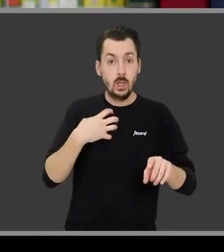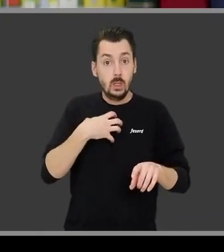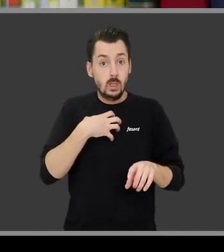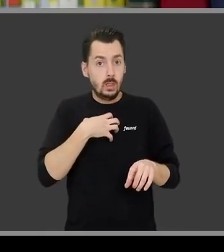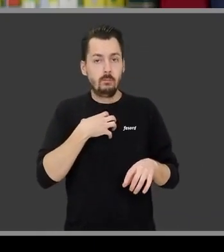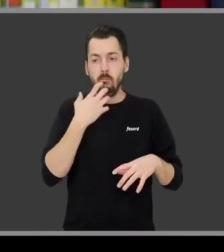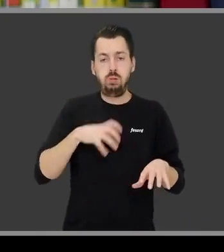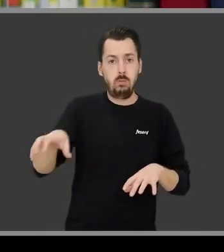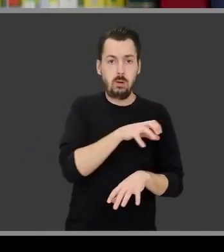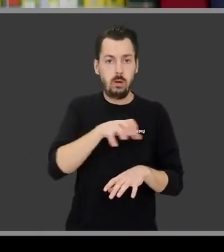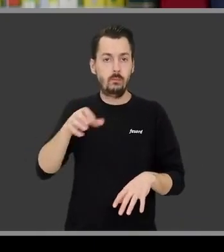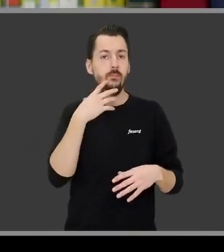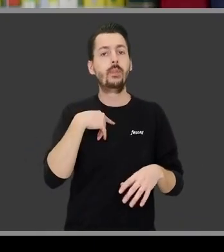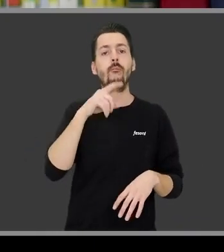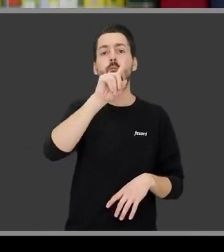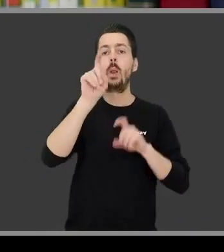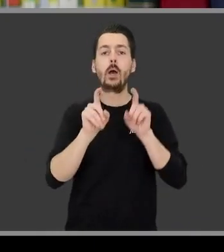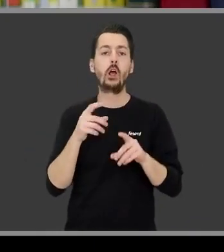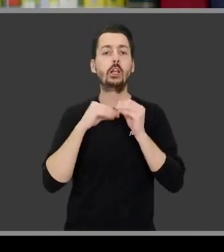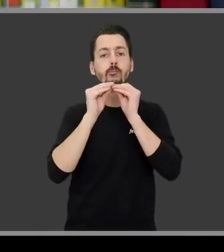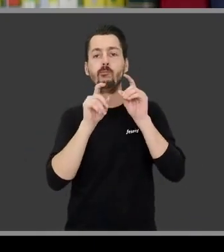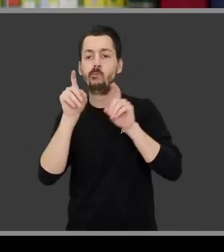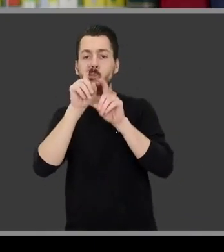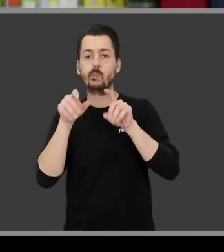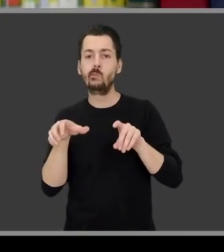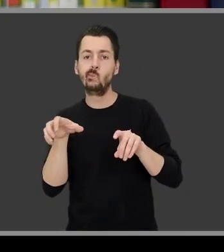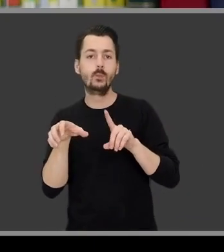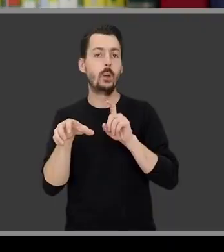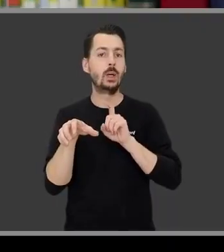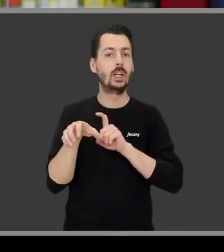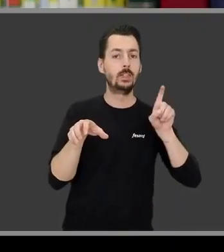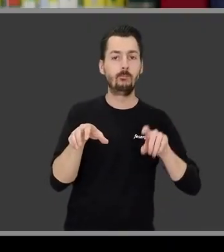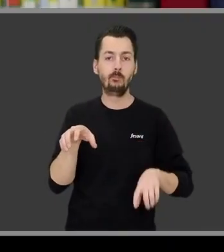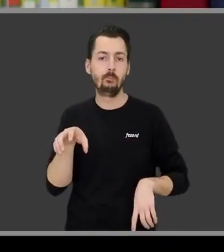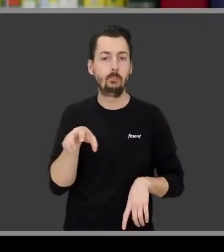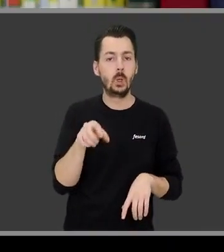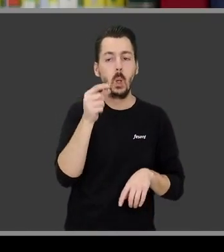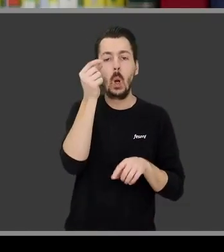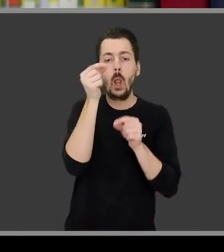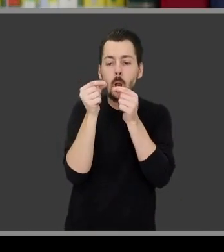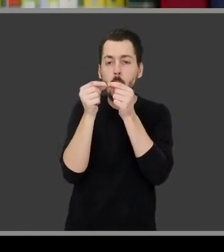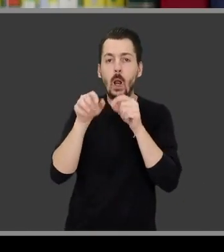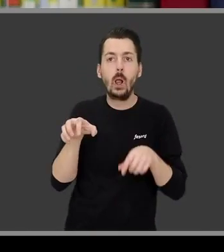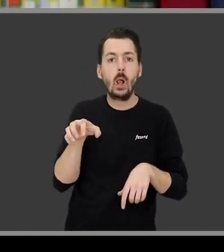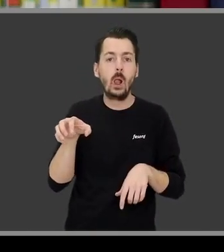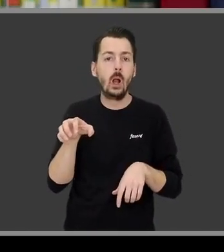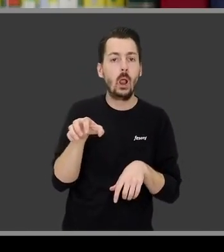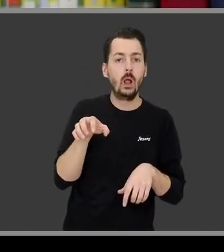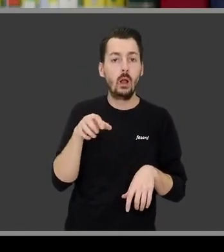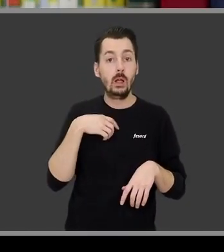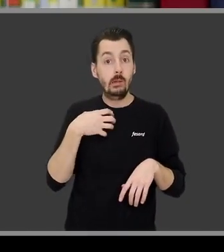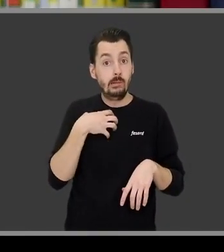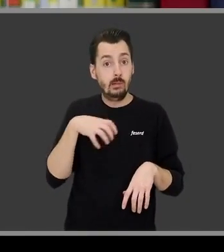For example, the forms where you have to go through from one box to the next with the mouse, the fact that you have click spaces which are